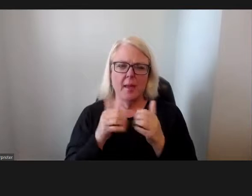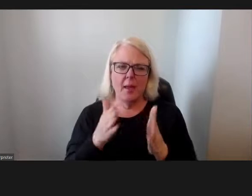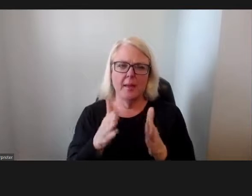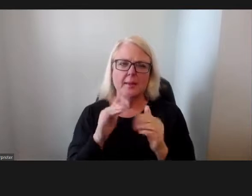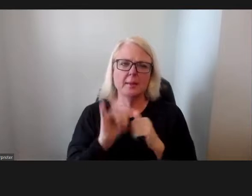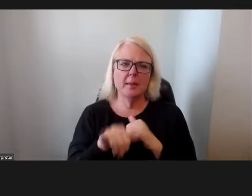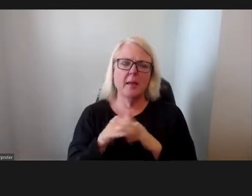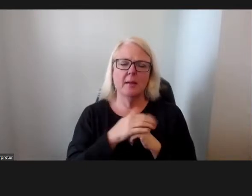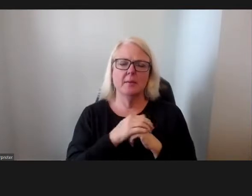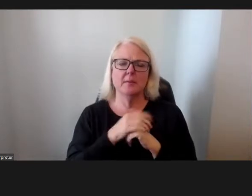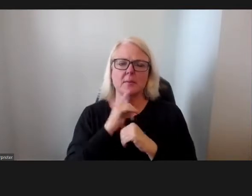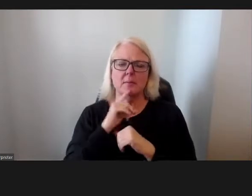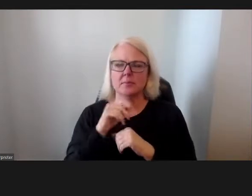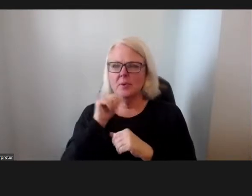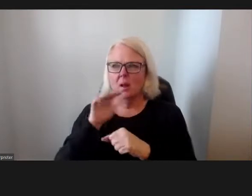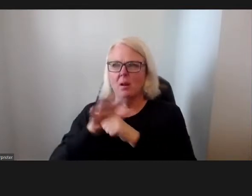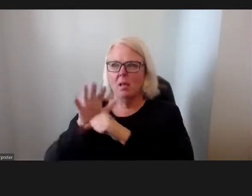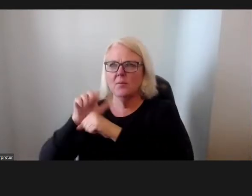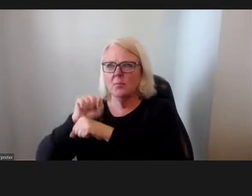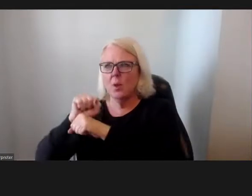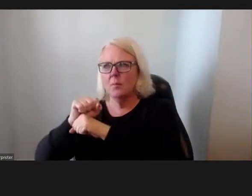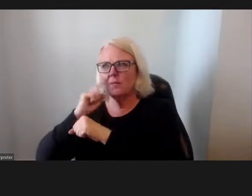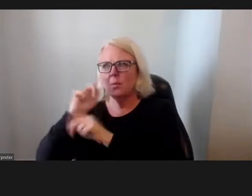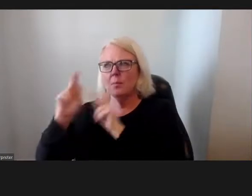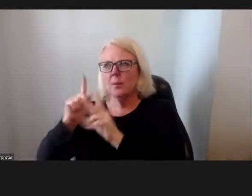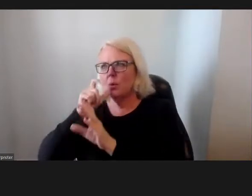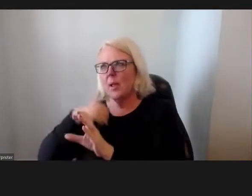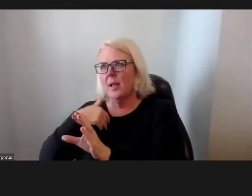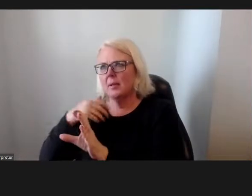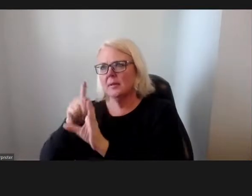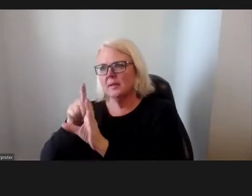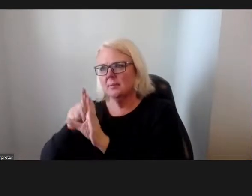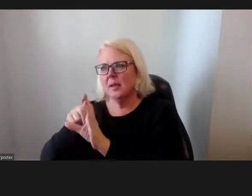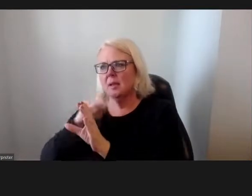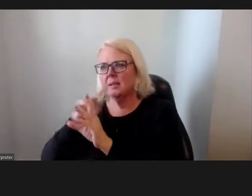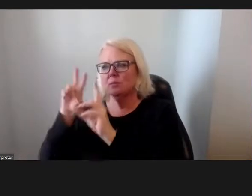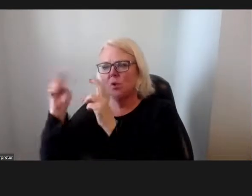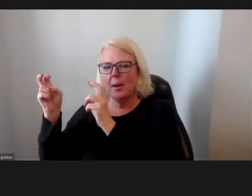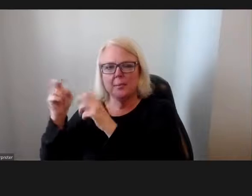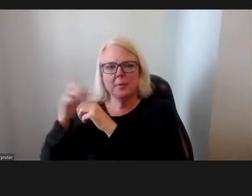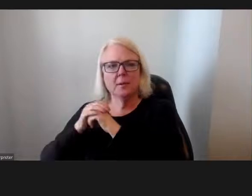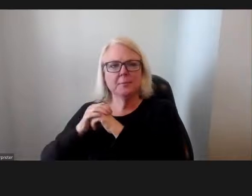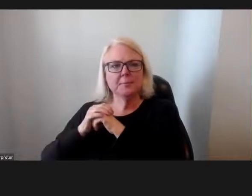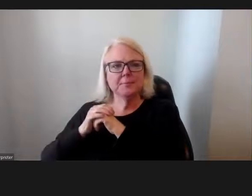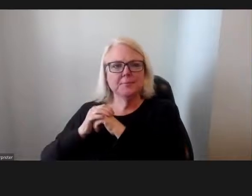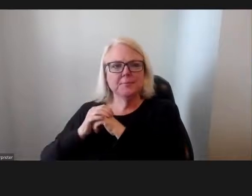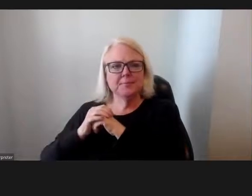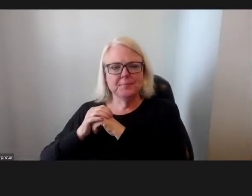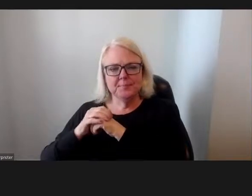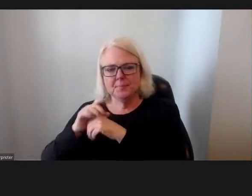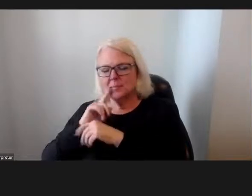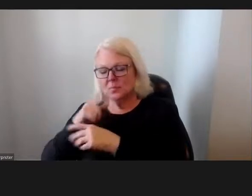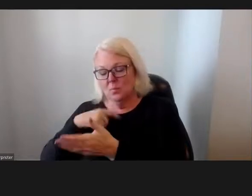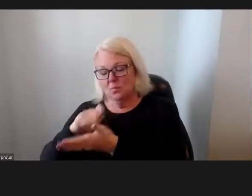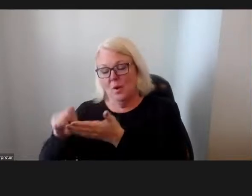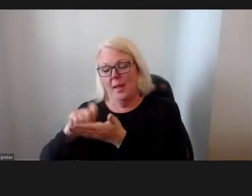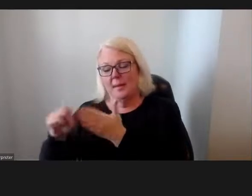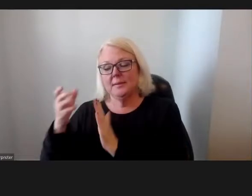that underemployment of disabled people is framed. I'm actually writing a